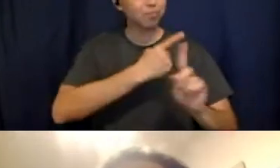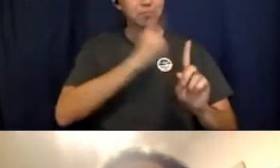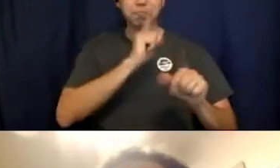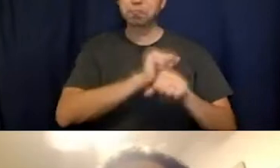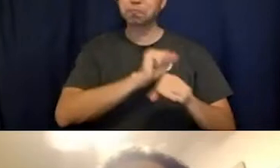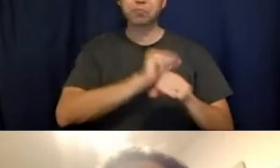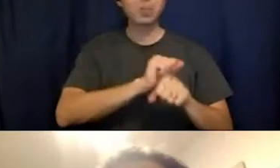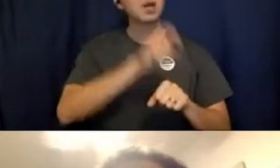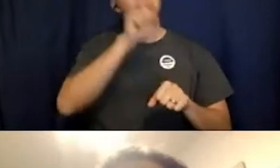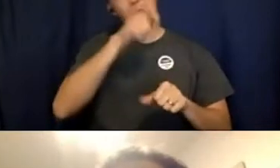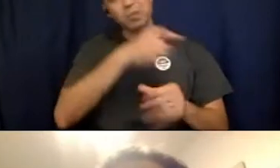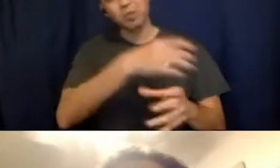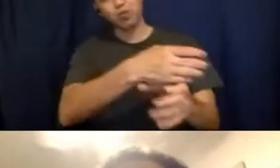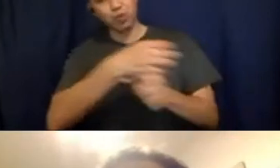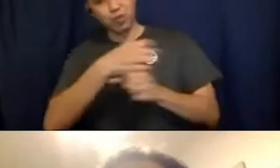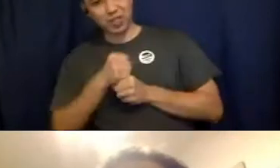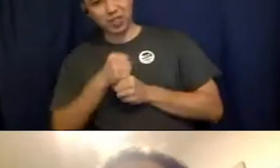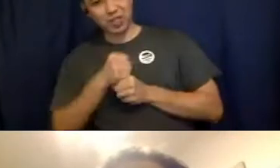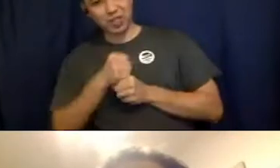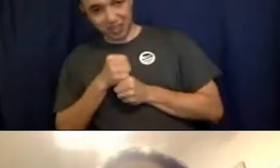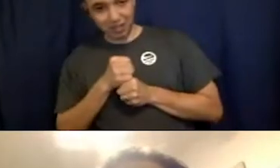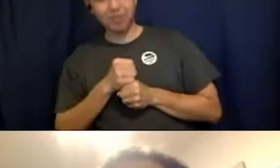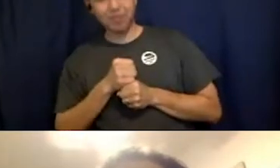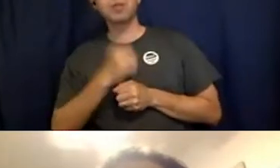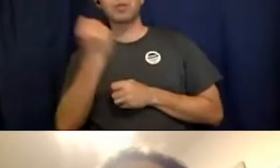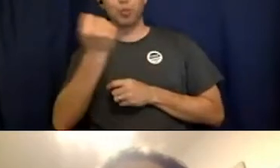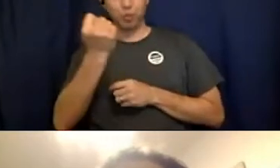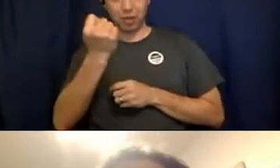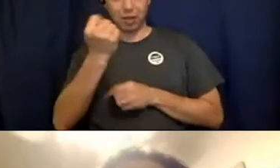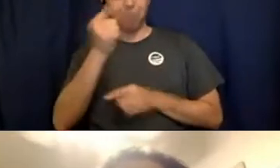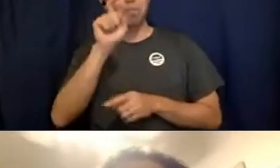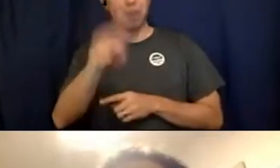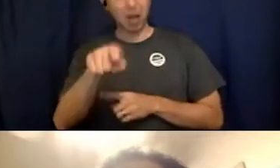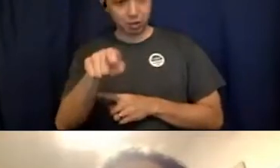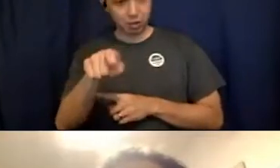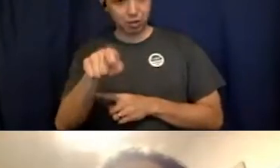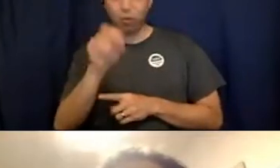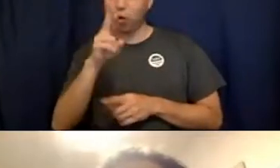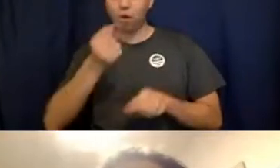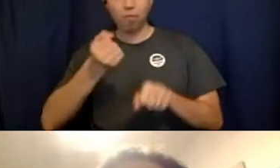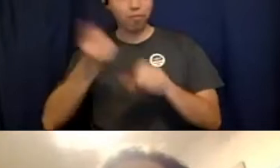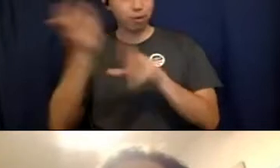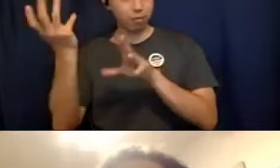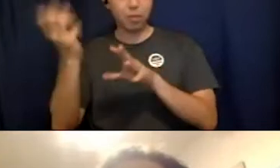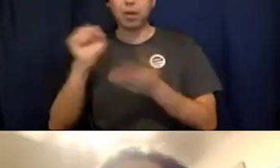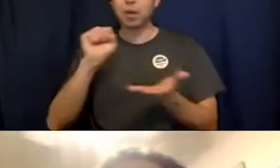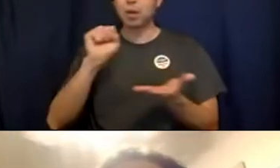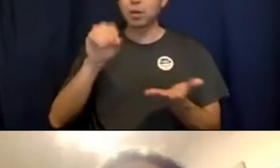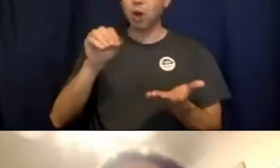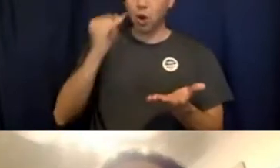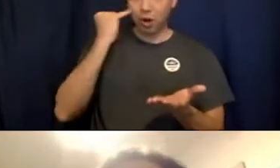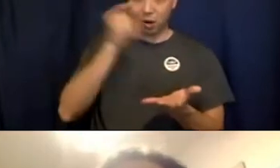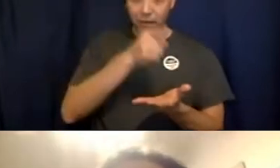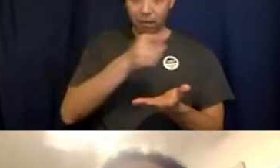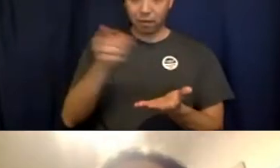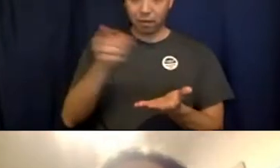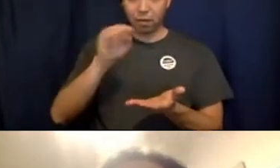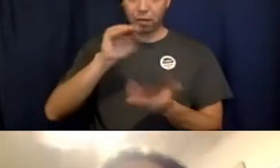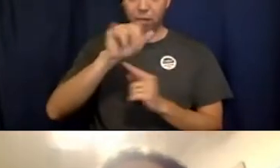this year? This hunt? This hunt. this actually, hunt. You're welcome to share